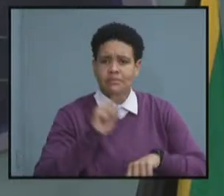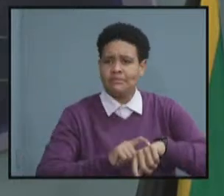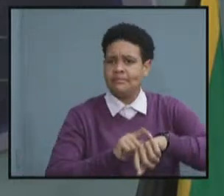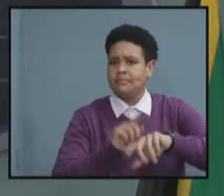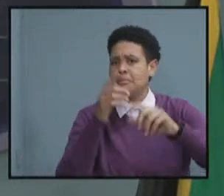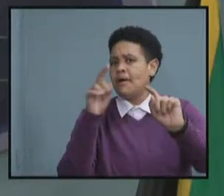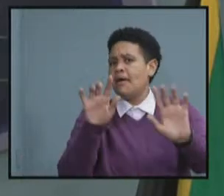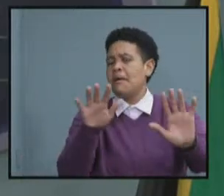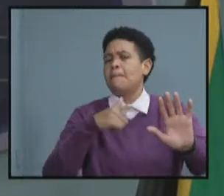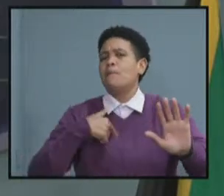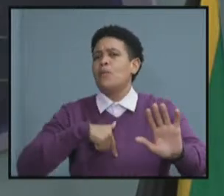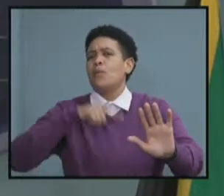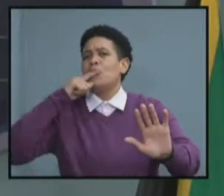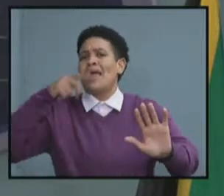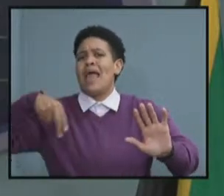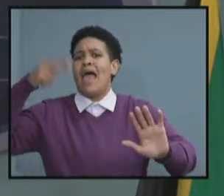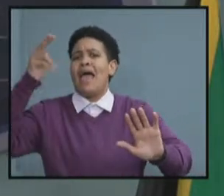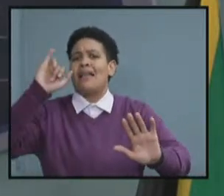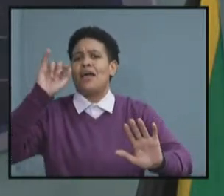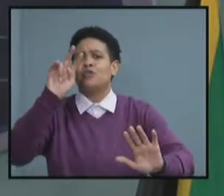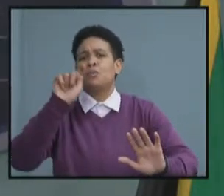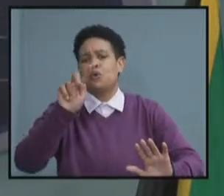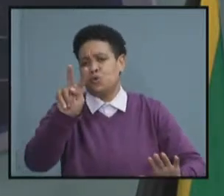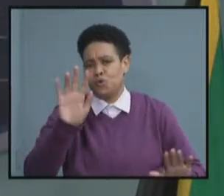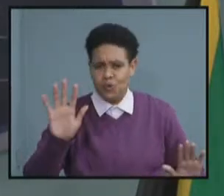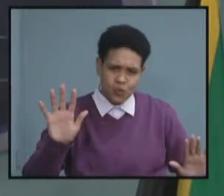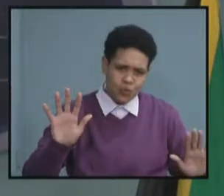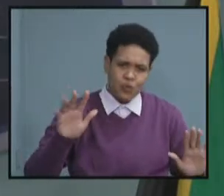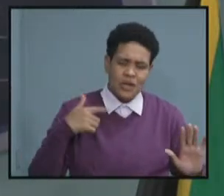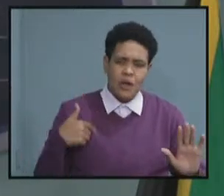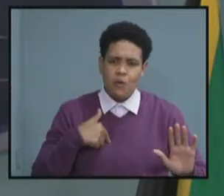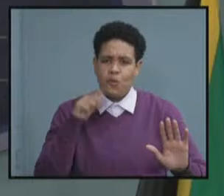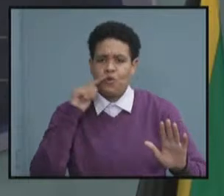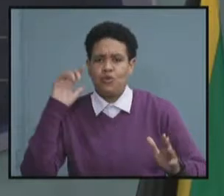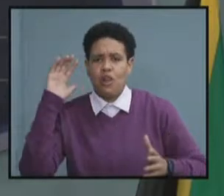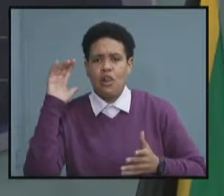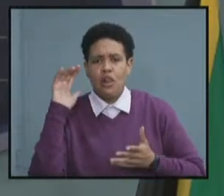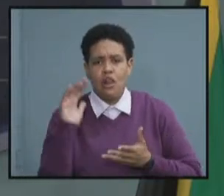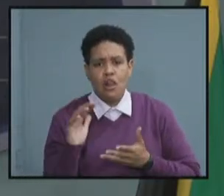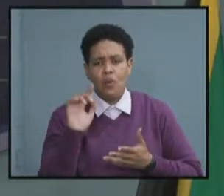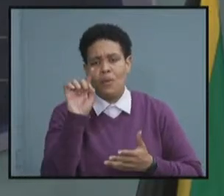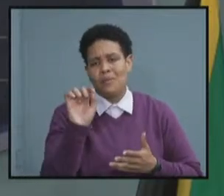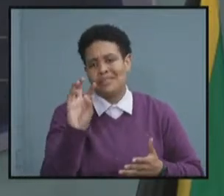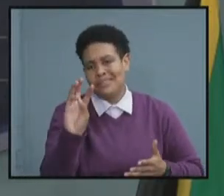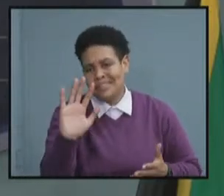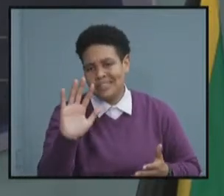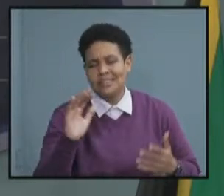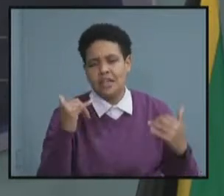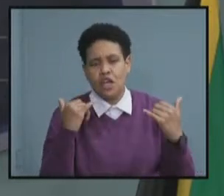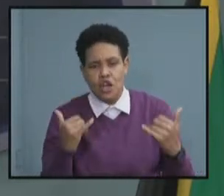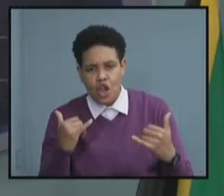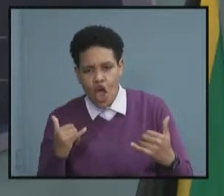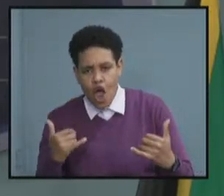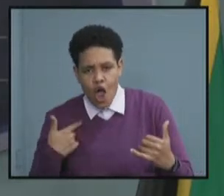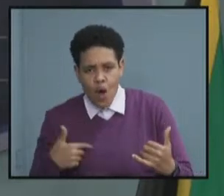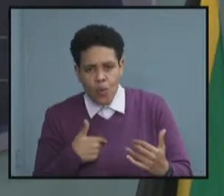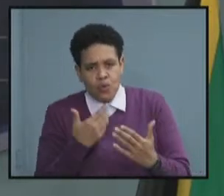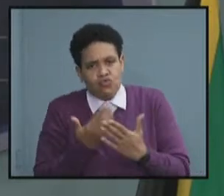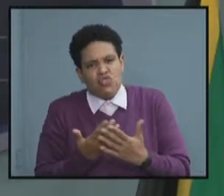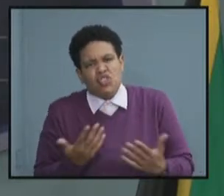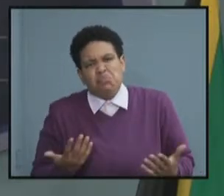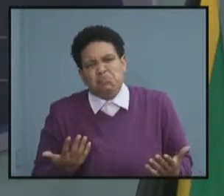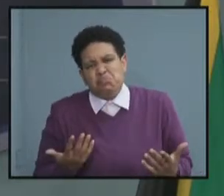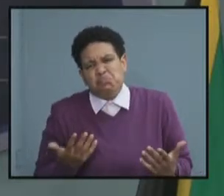were as high as 2.2, and then we've come down to 1.6, and now we are